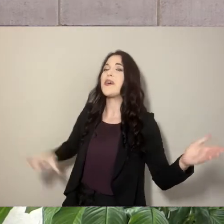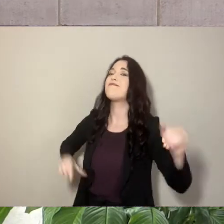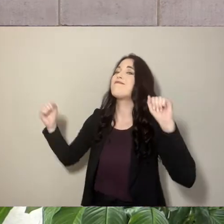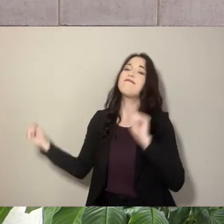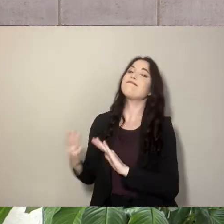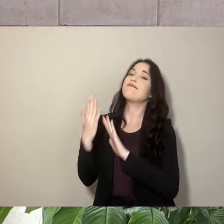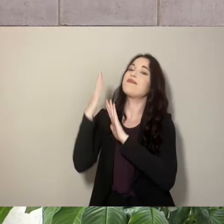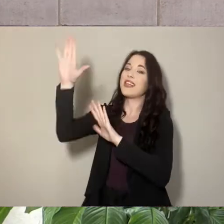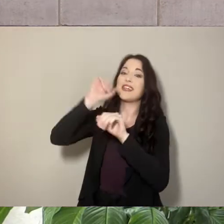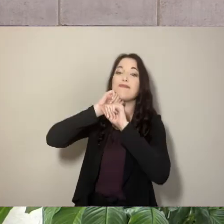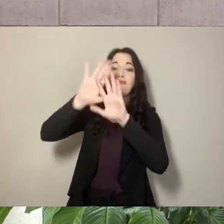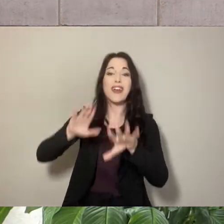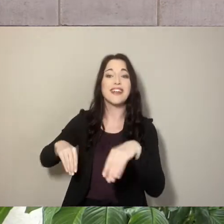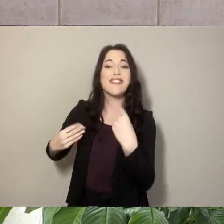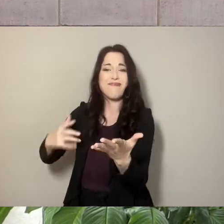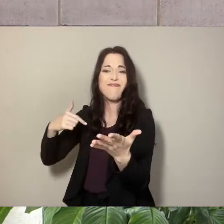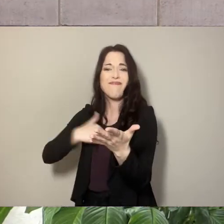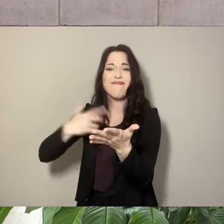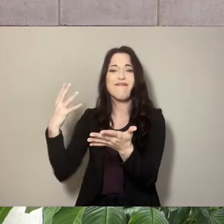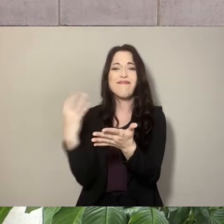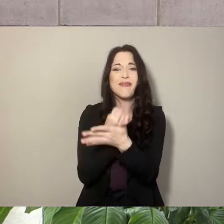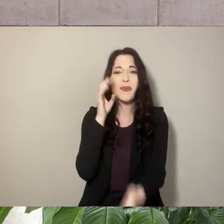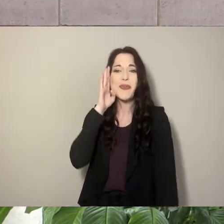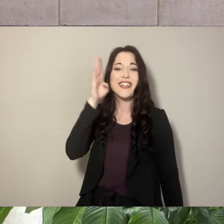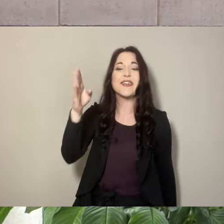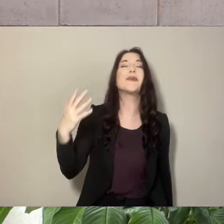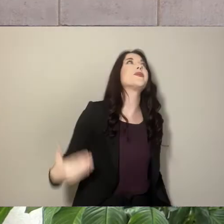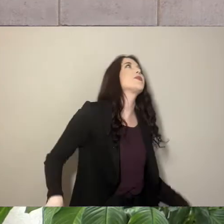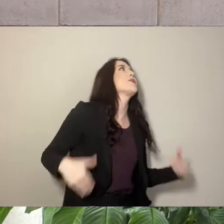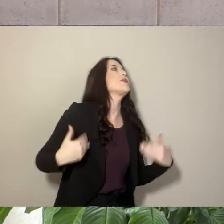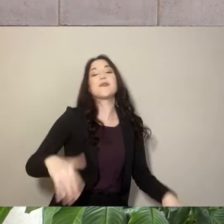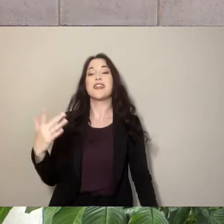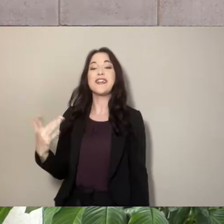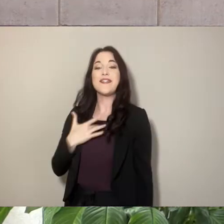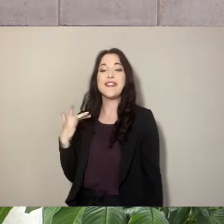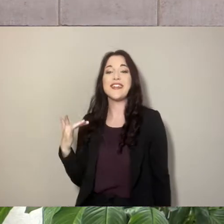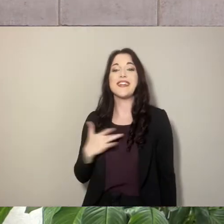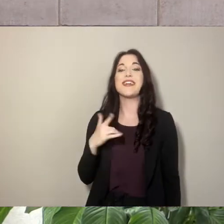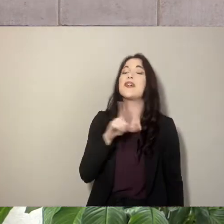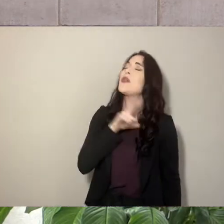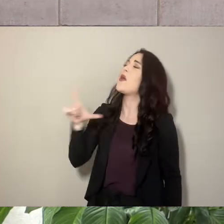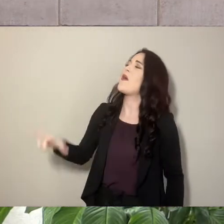my blessing right now. I can feel the presence of the Lord.